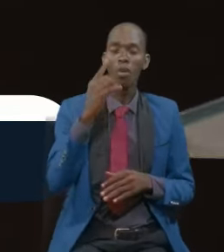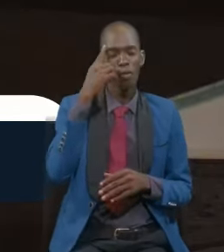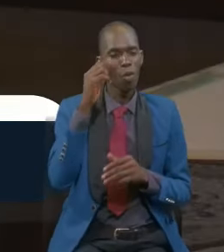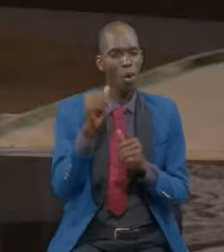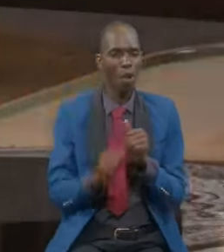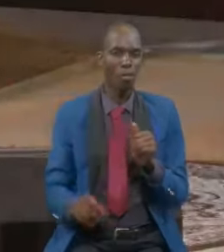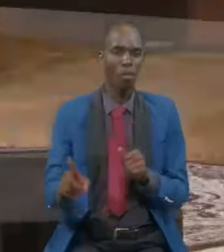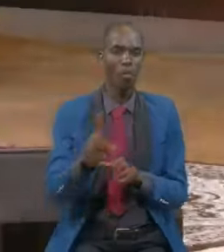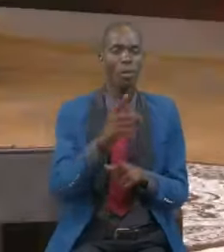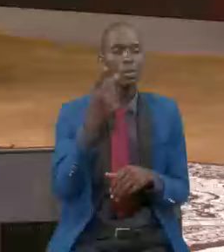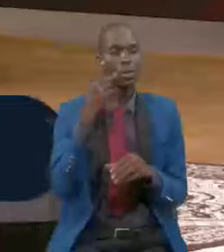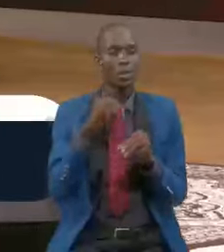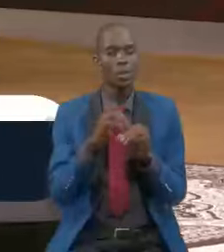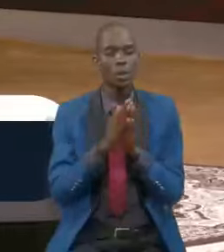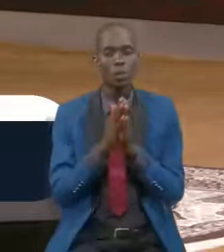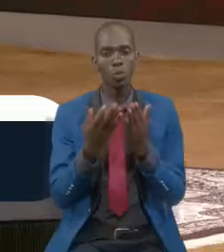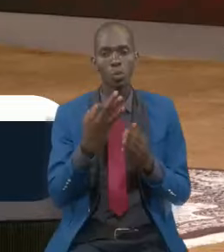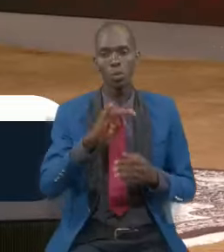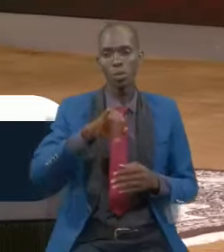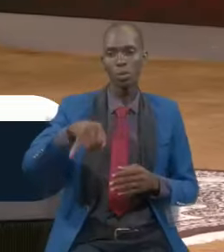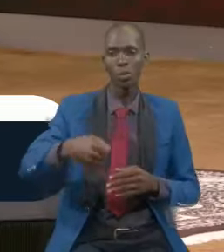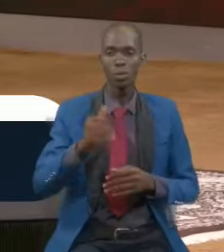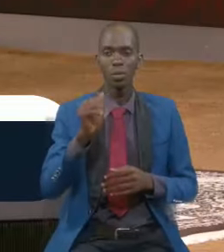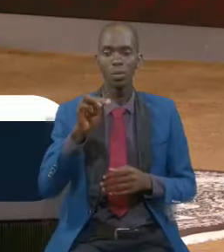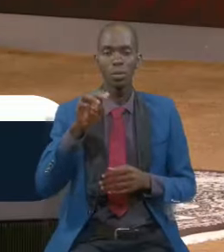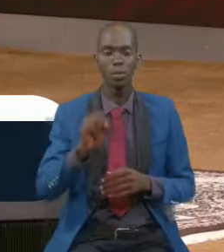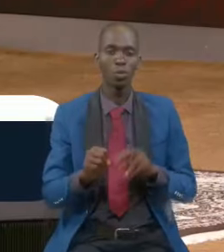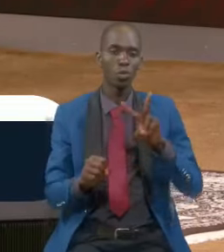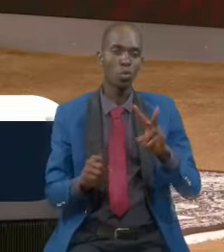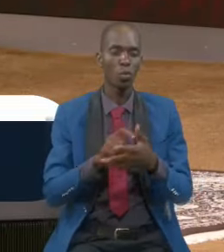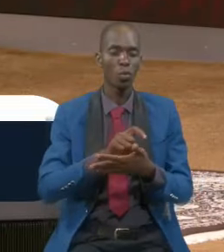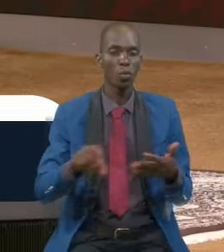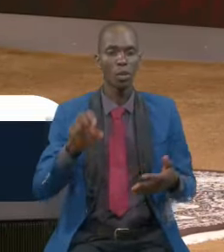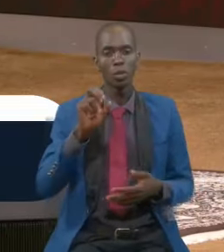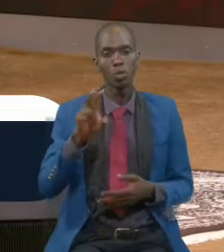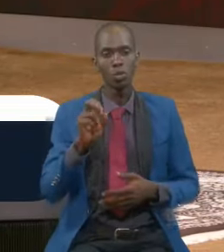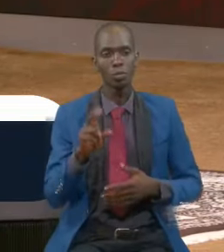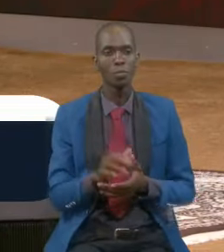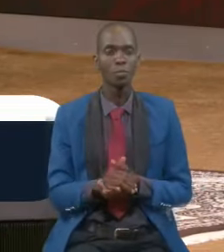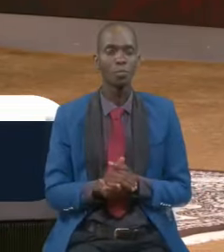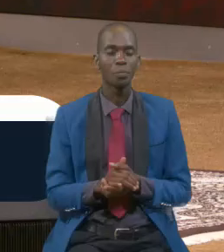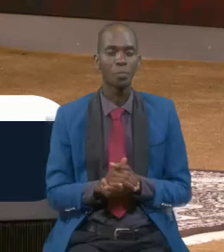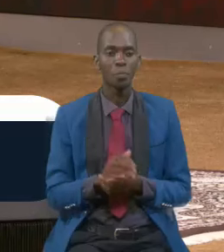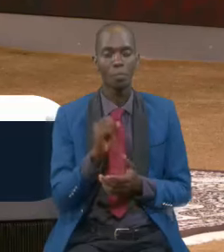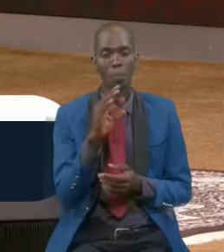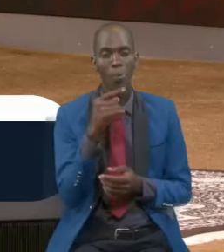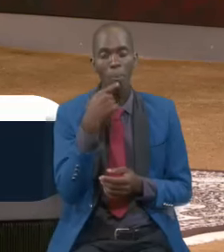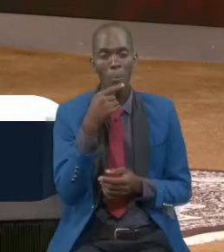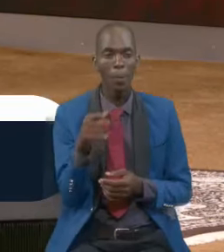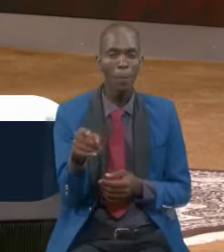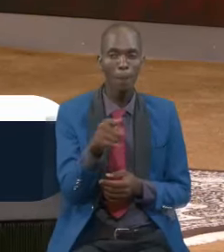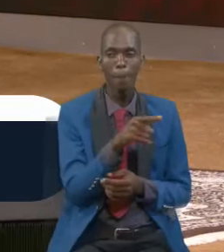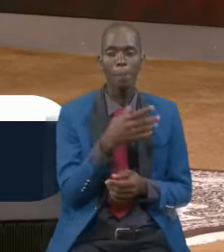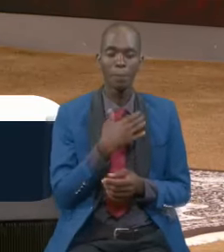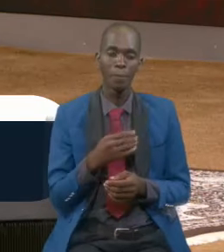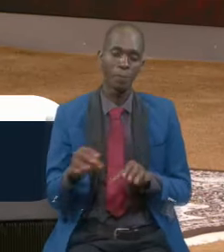chapter 2, reading from verse 12. In James chapter 2, verse 12, so speak ye and so